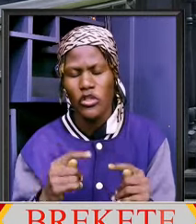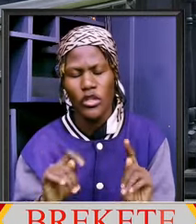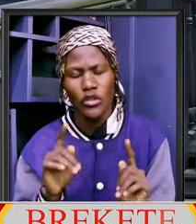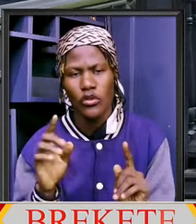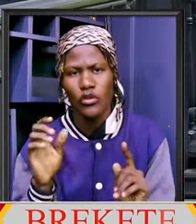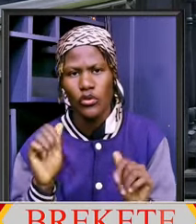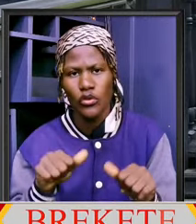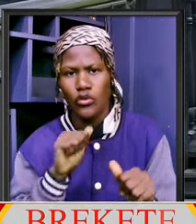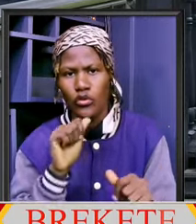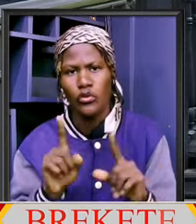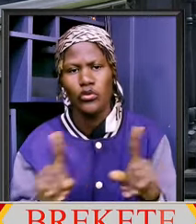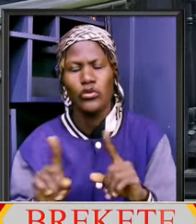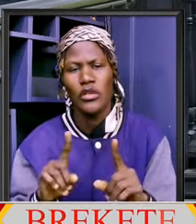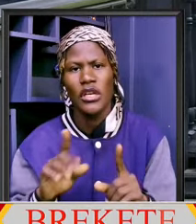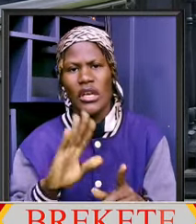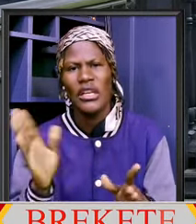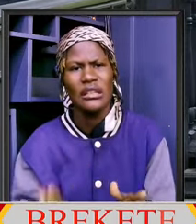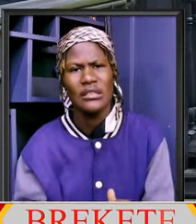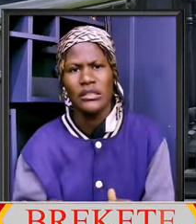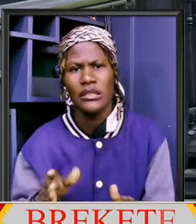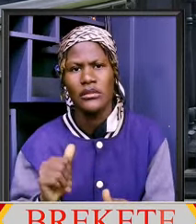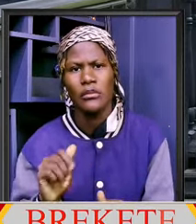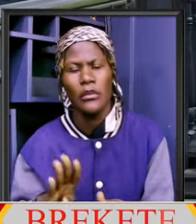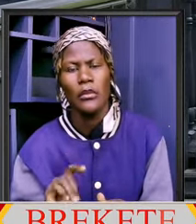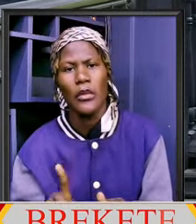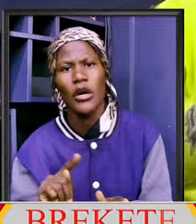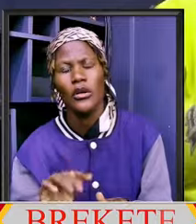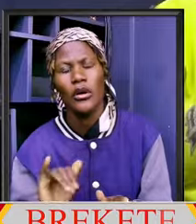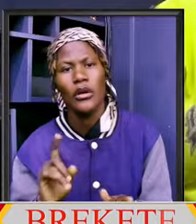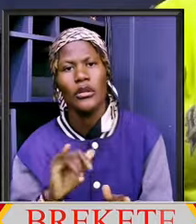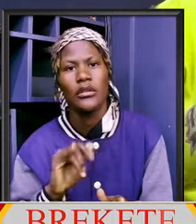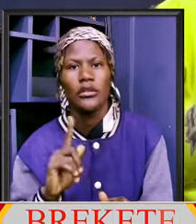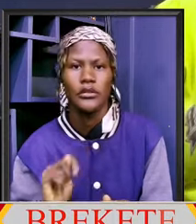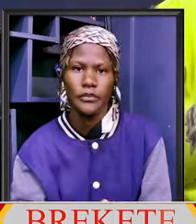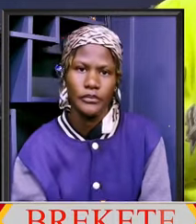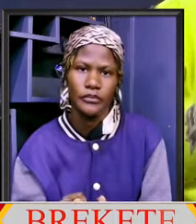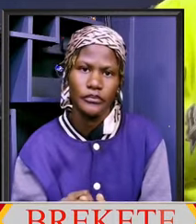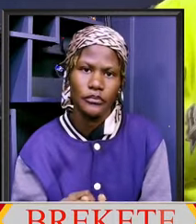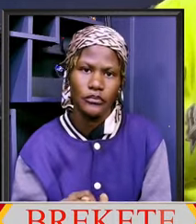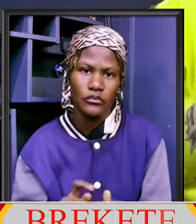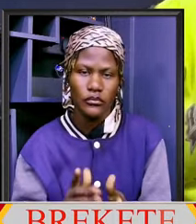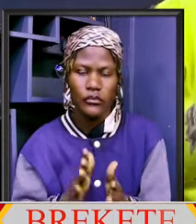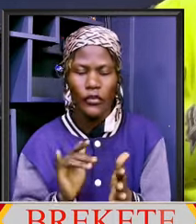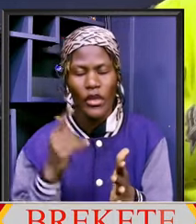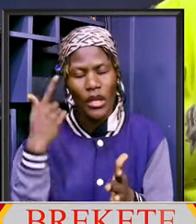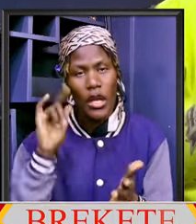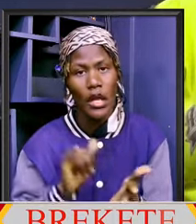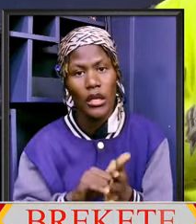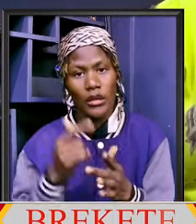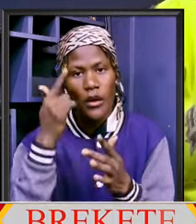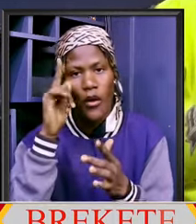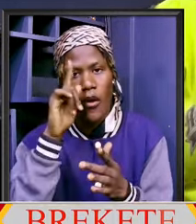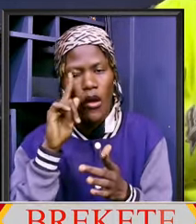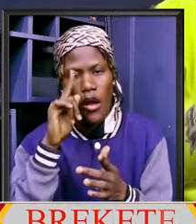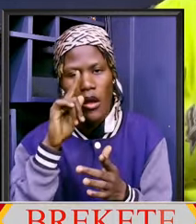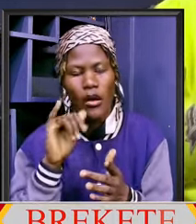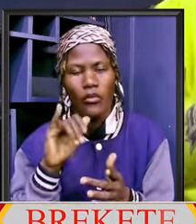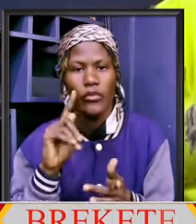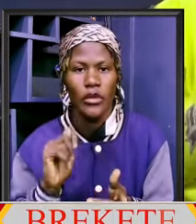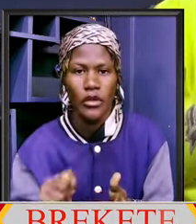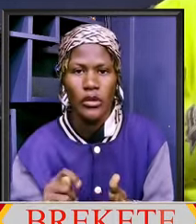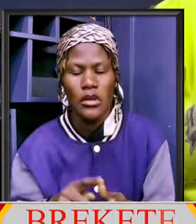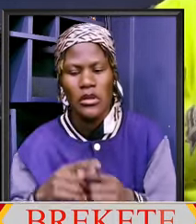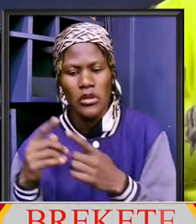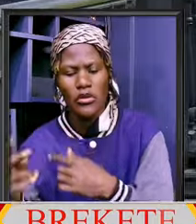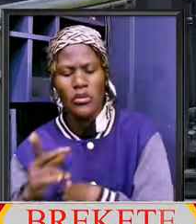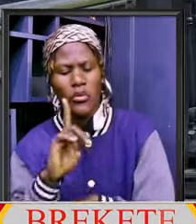a time, because that time we were thinking maybe they can operate it. So we started carrying her from one